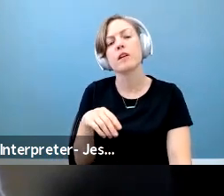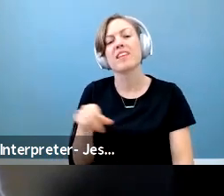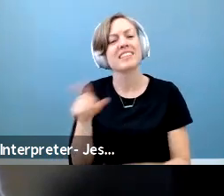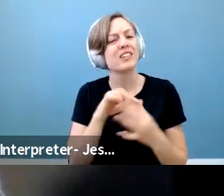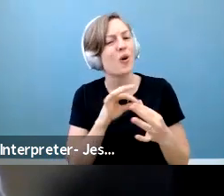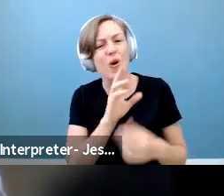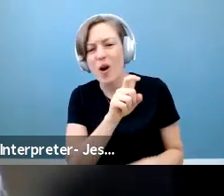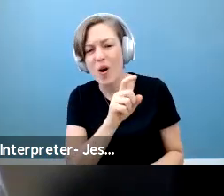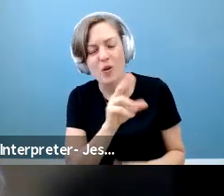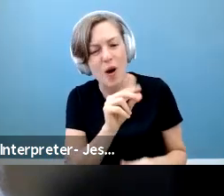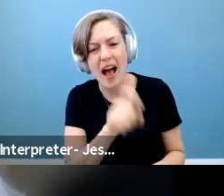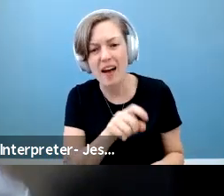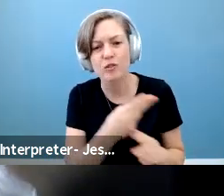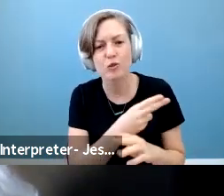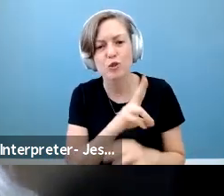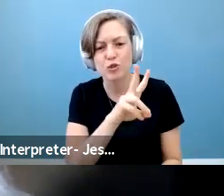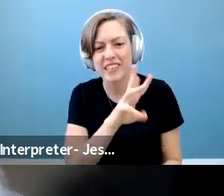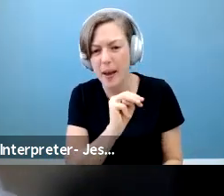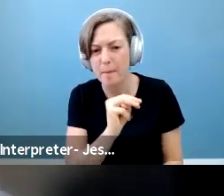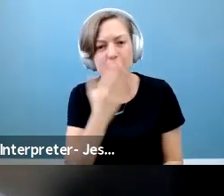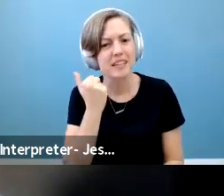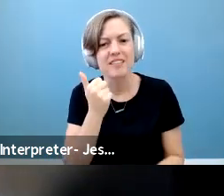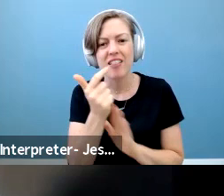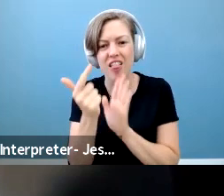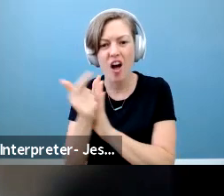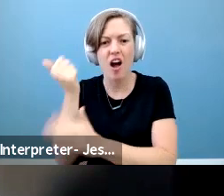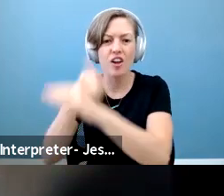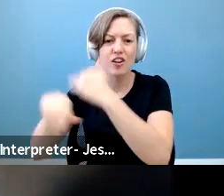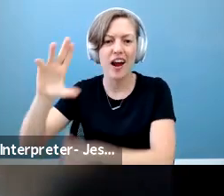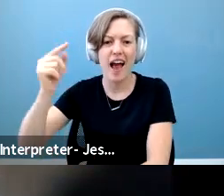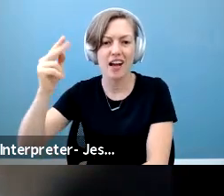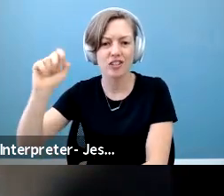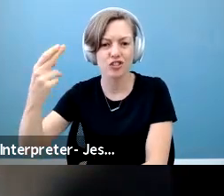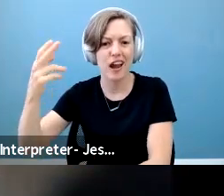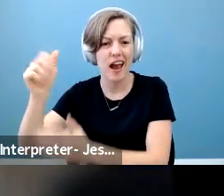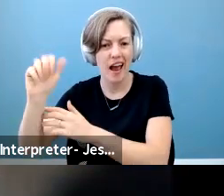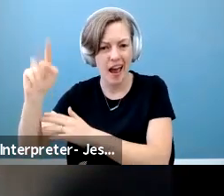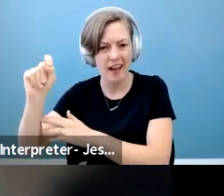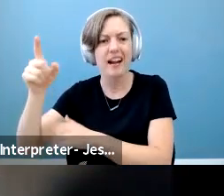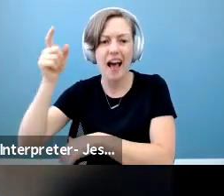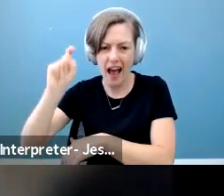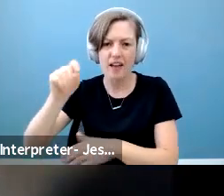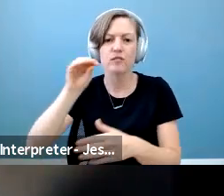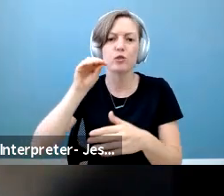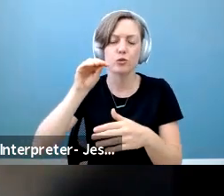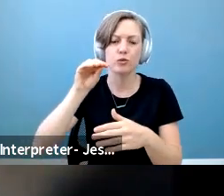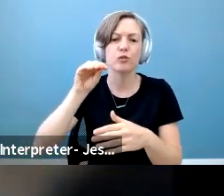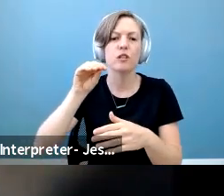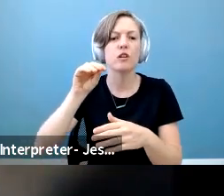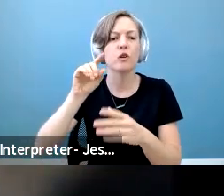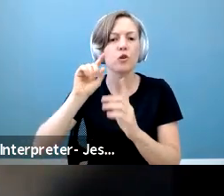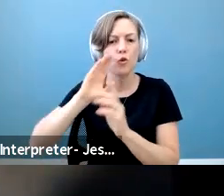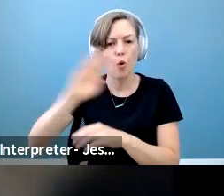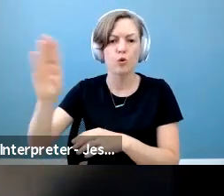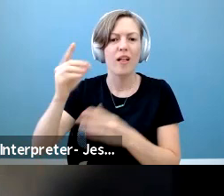use UVM by law under the Hatch Act. It has to go to a